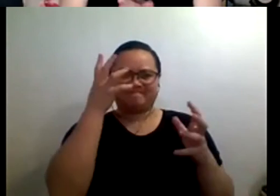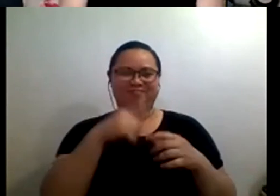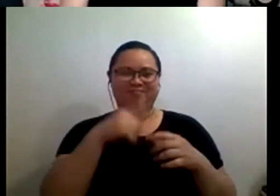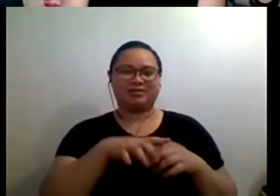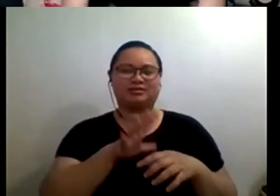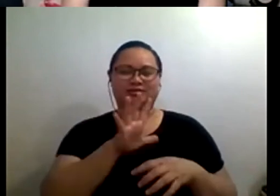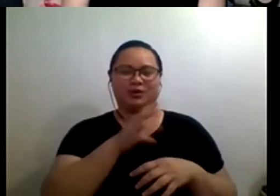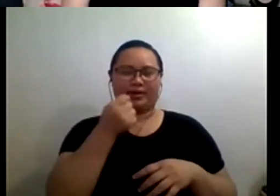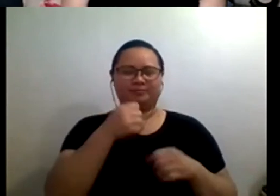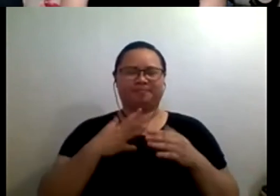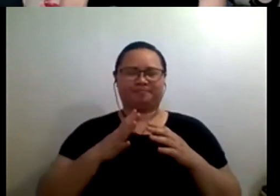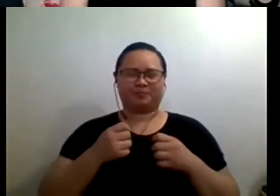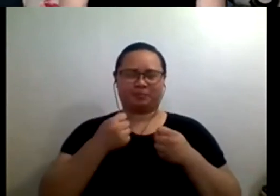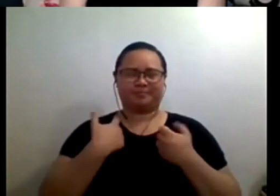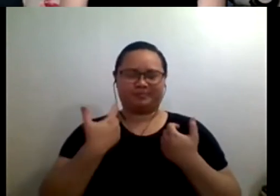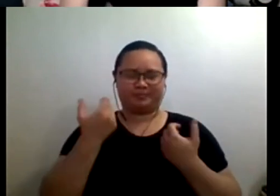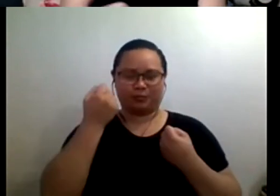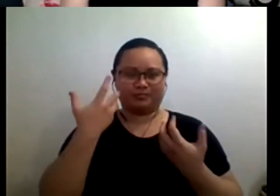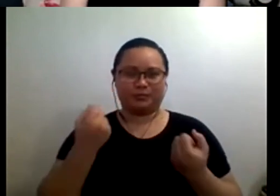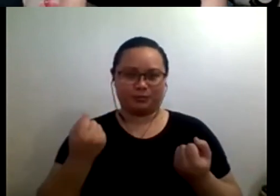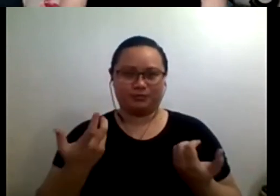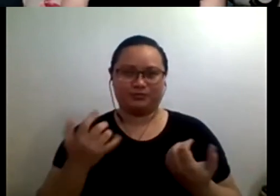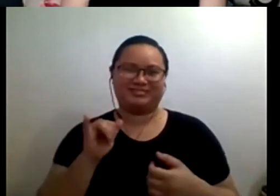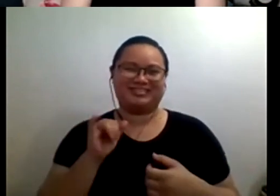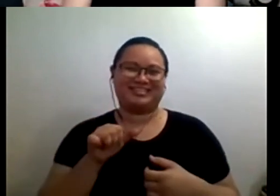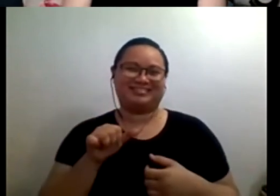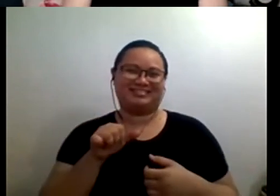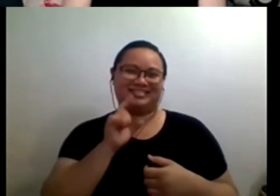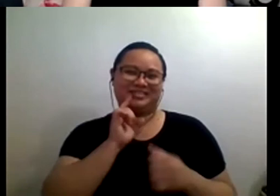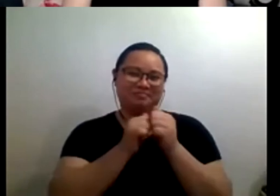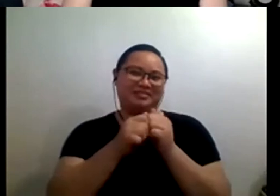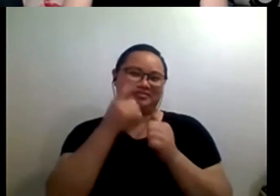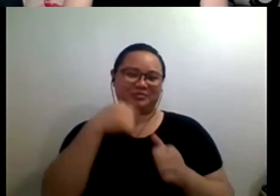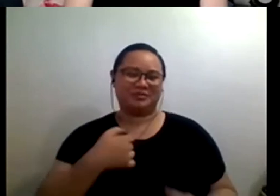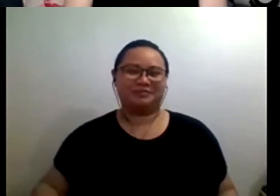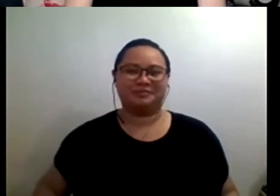So, yun yung extending grace.